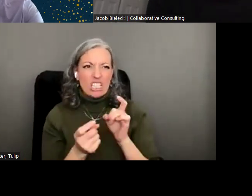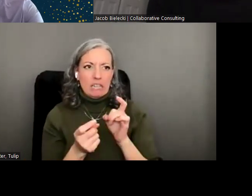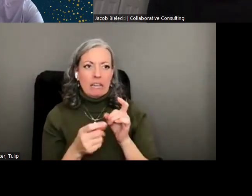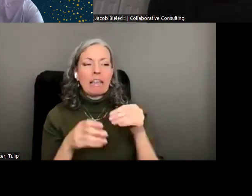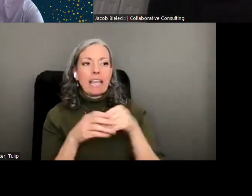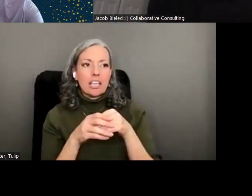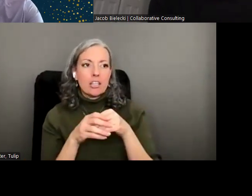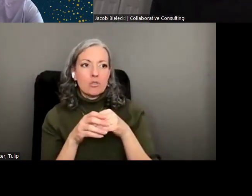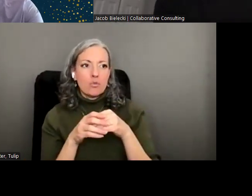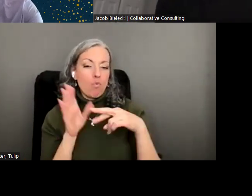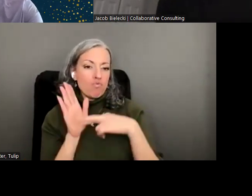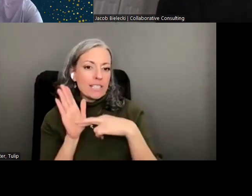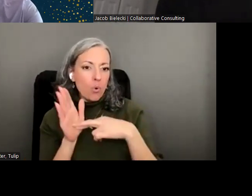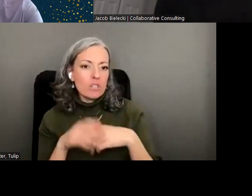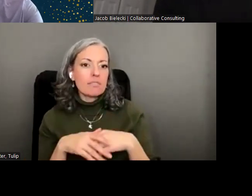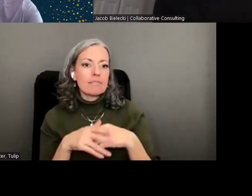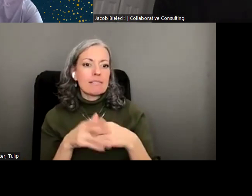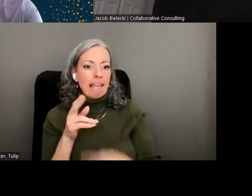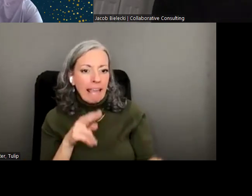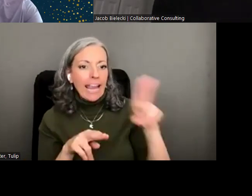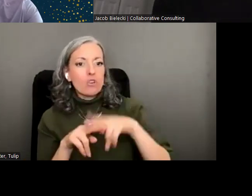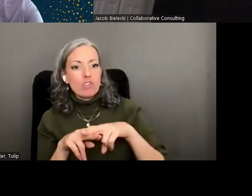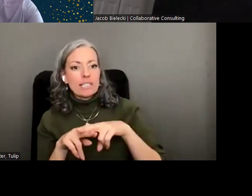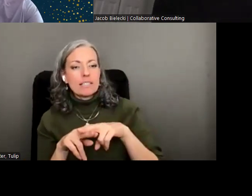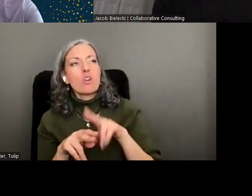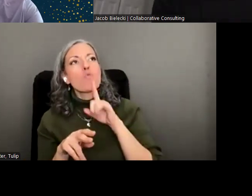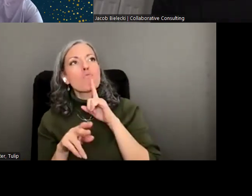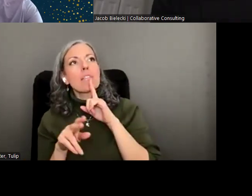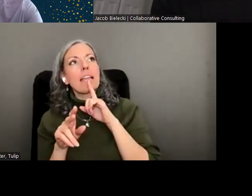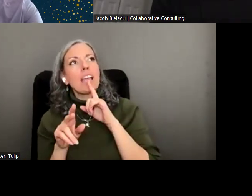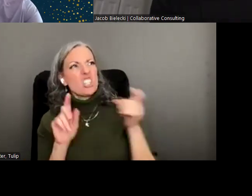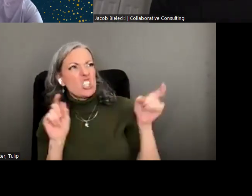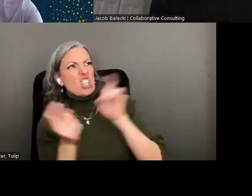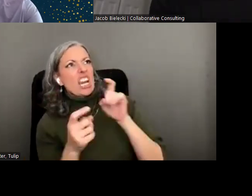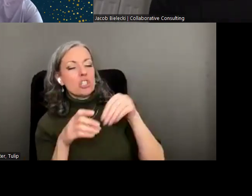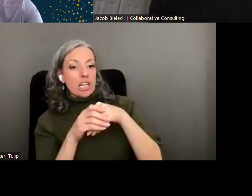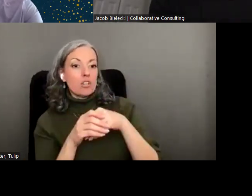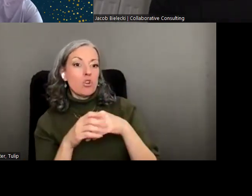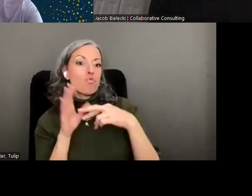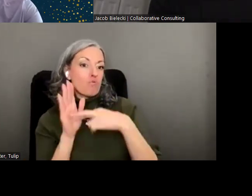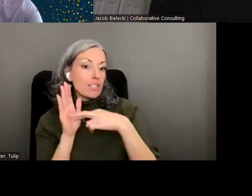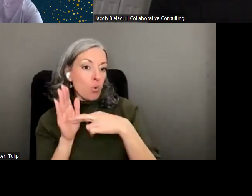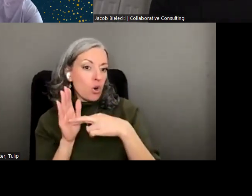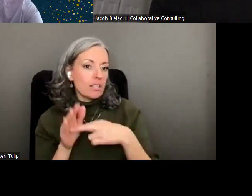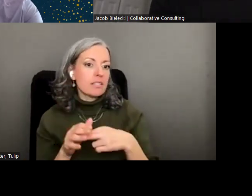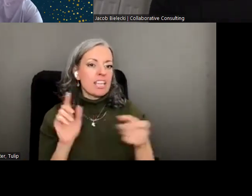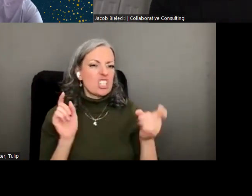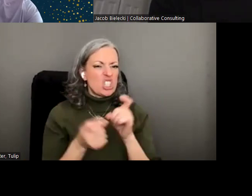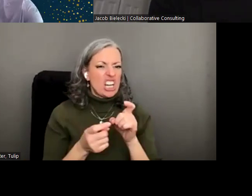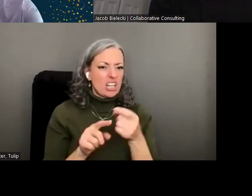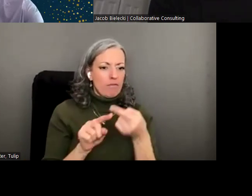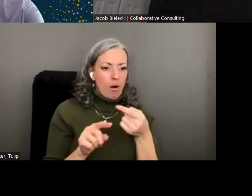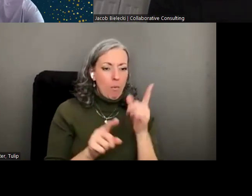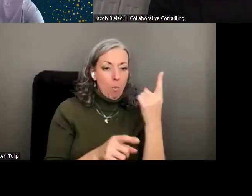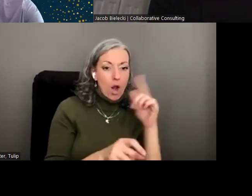resources, increase in resources or a huge shifting in resources. And obviously shifting resources from one area